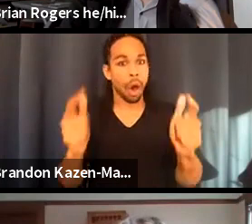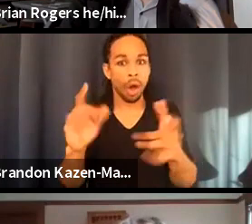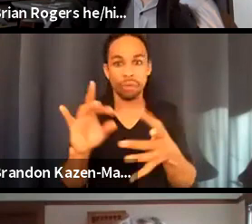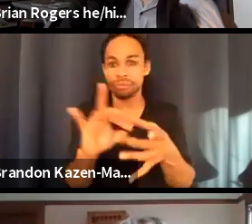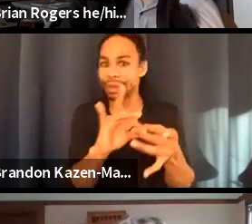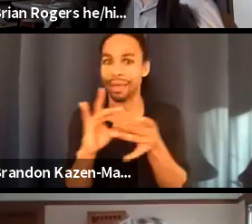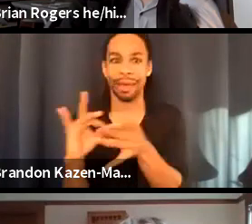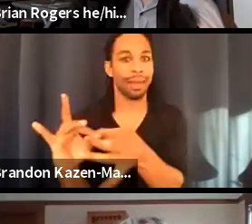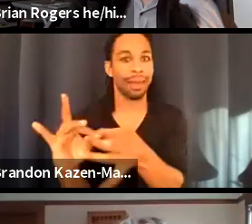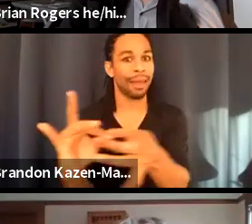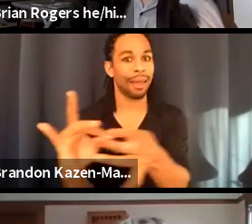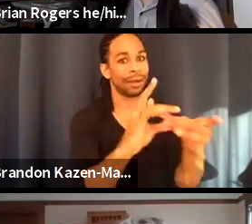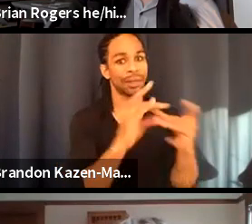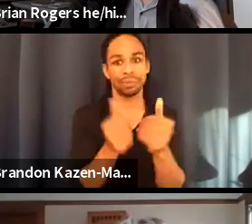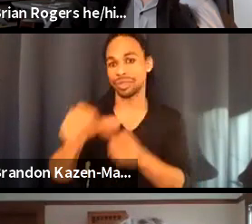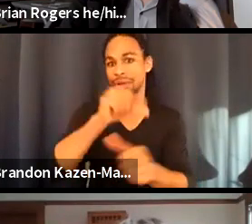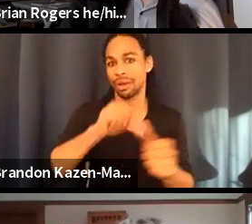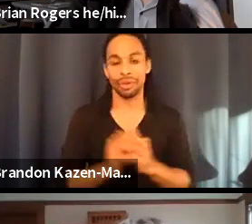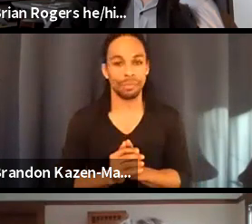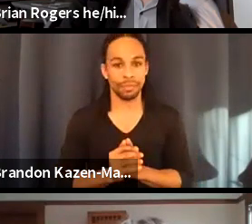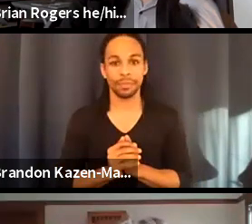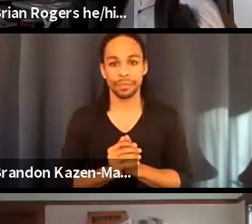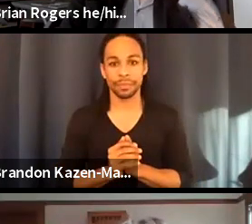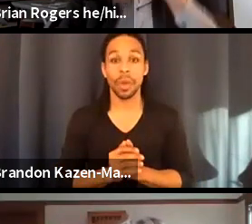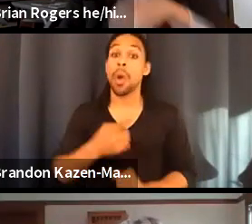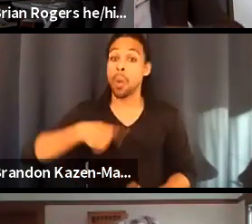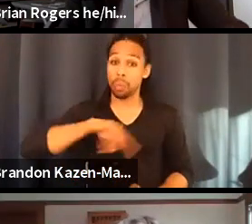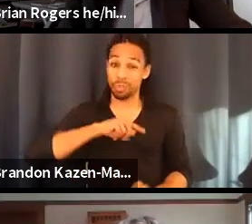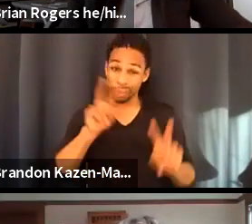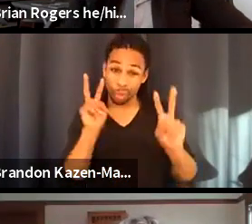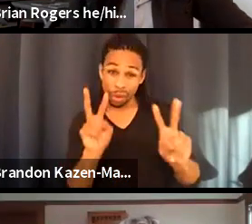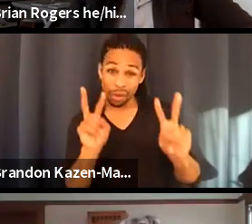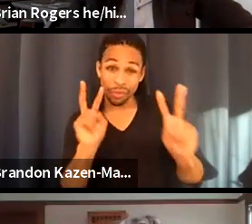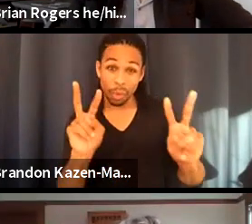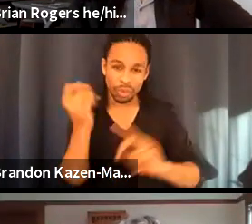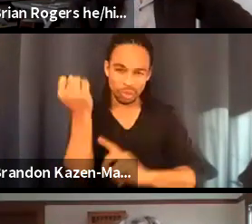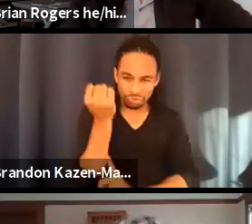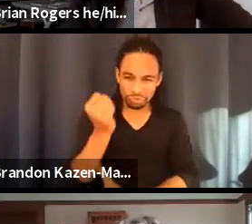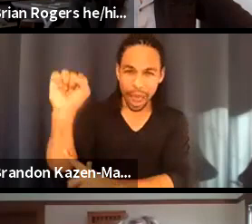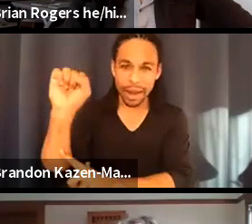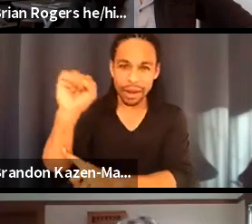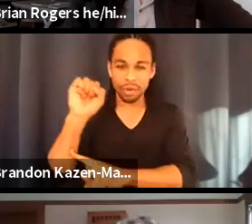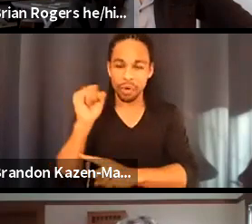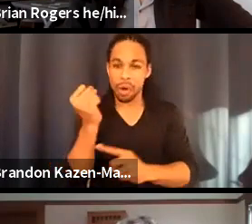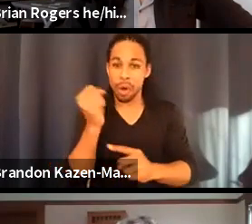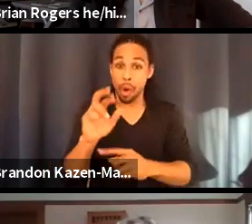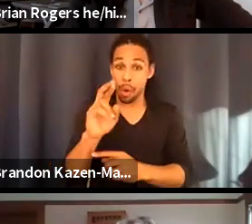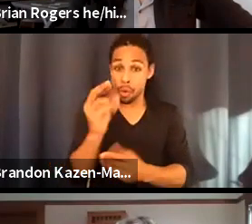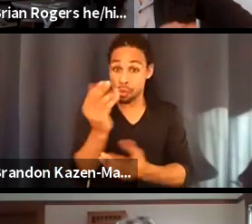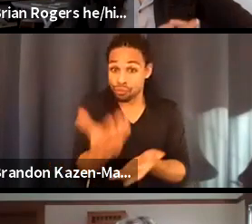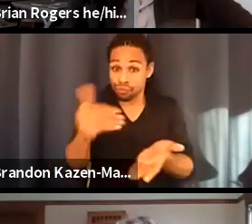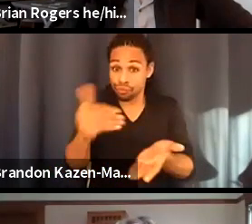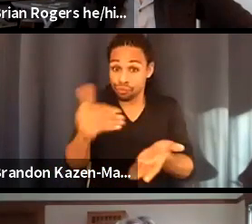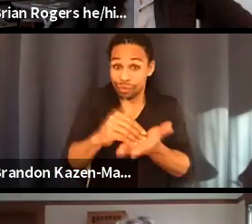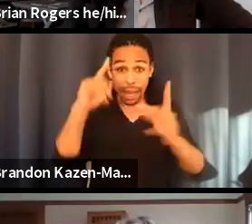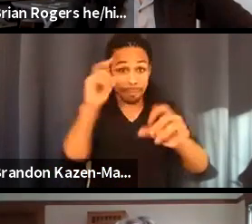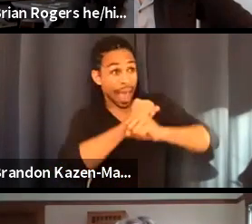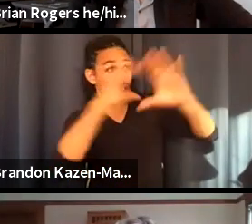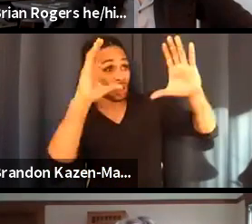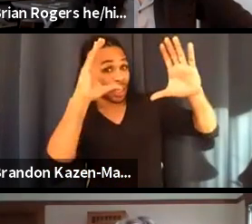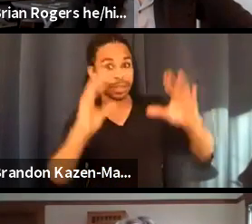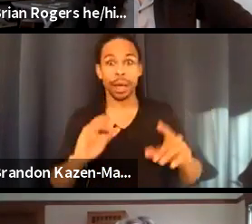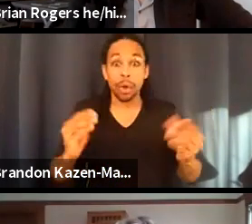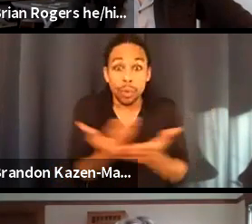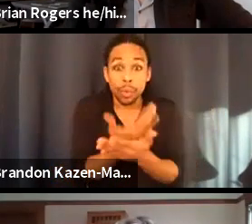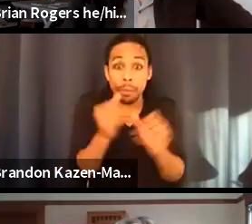to radical reimaginings, to possibilities forthcoming, and to a multiverse of collective efforts as